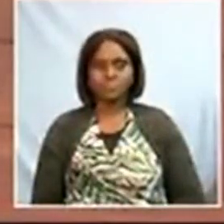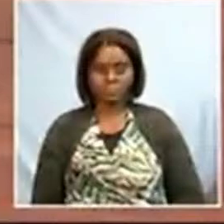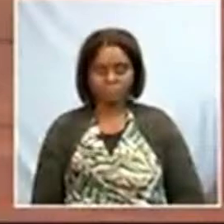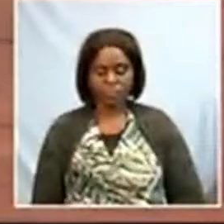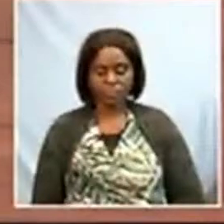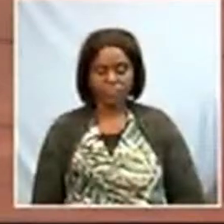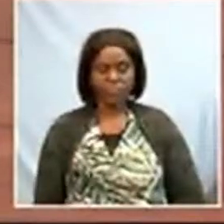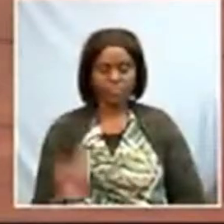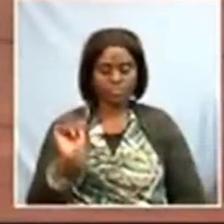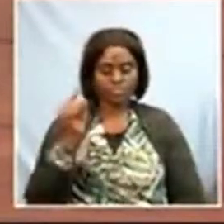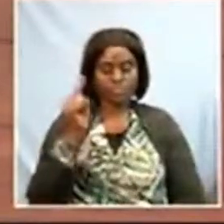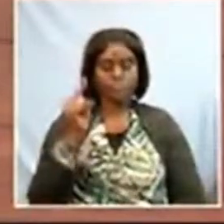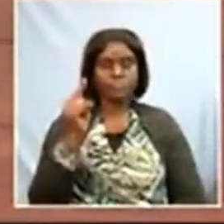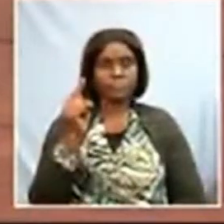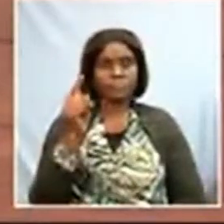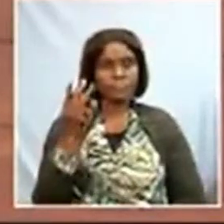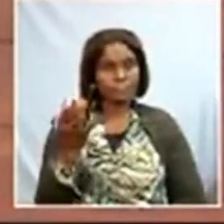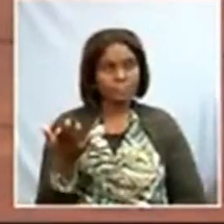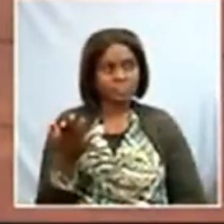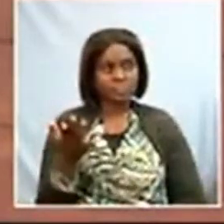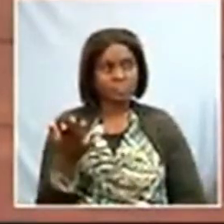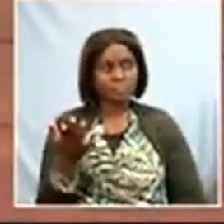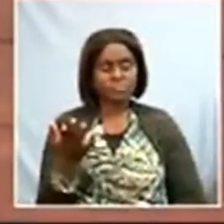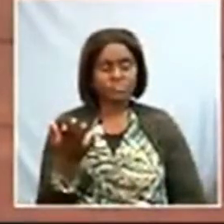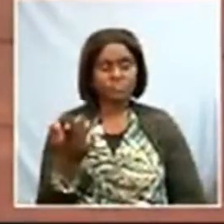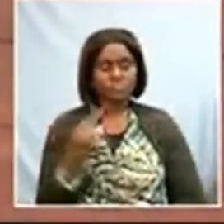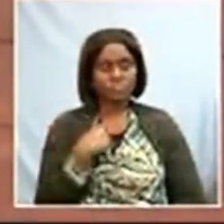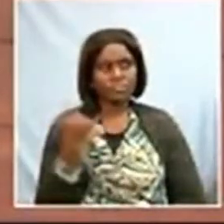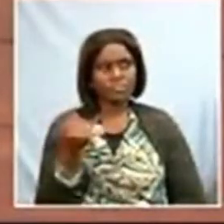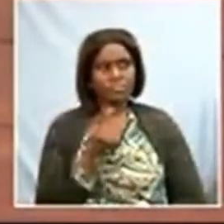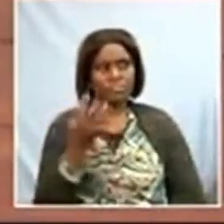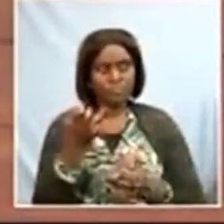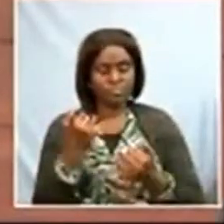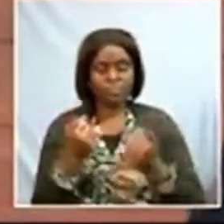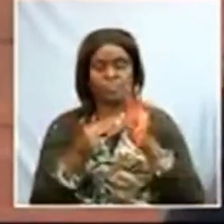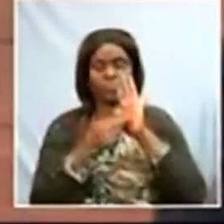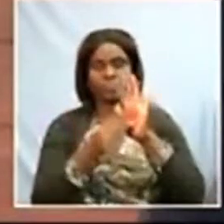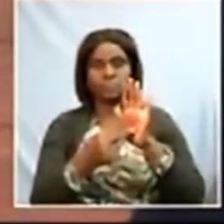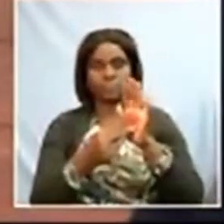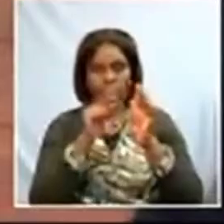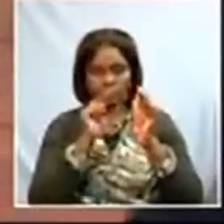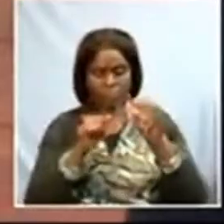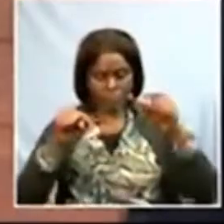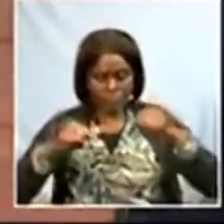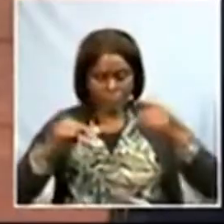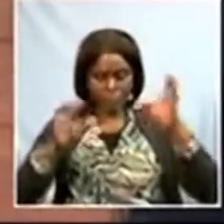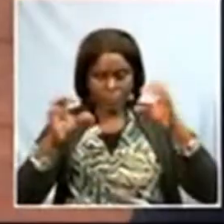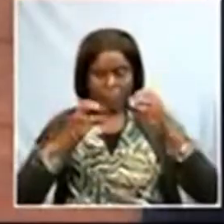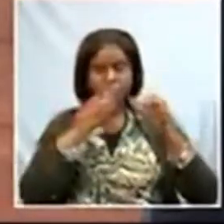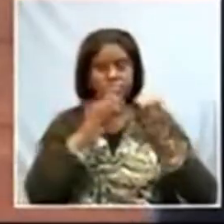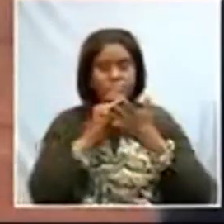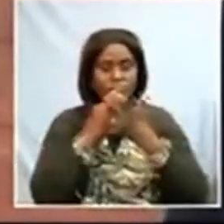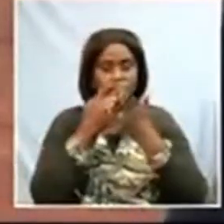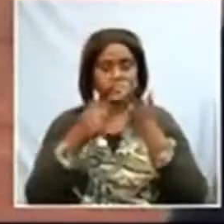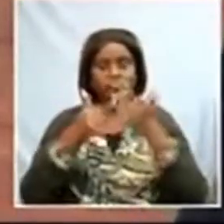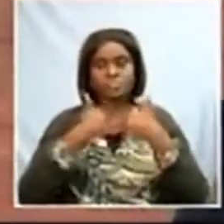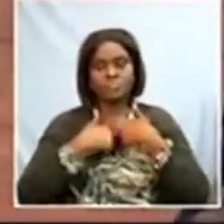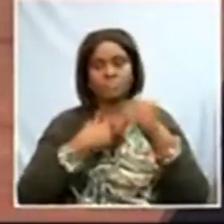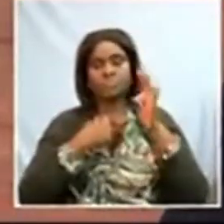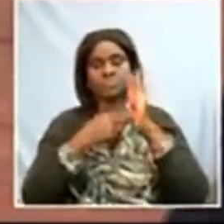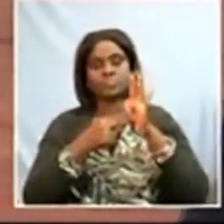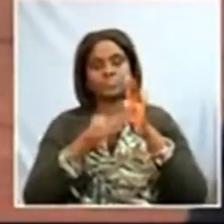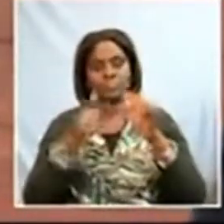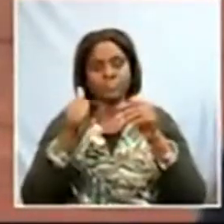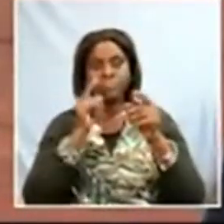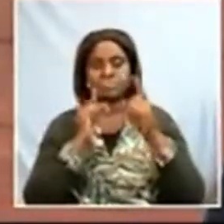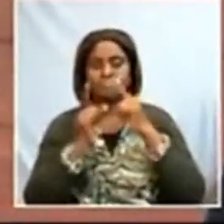Yes, the first one, I wanted them actually to show this committee the evidence that they have shown. They have